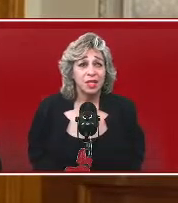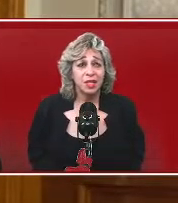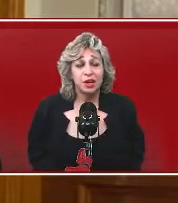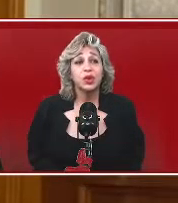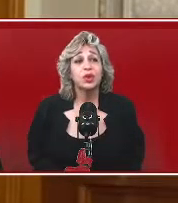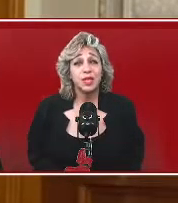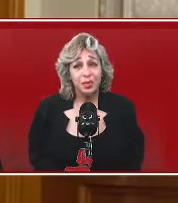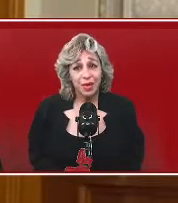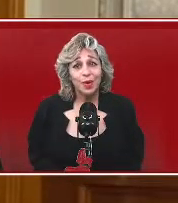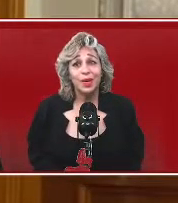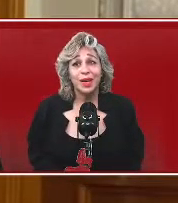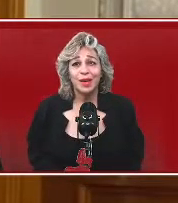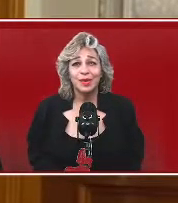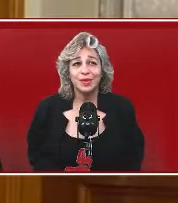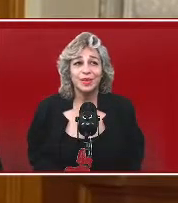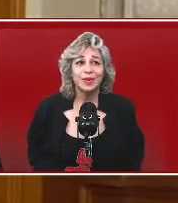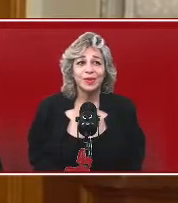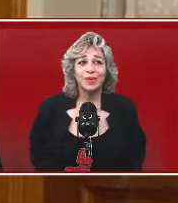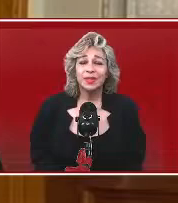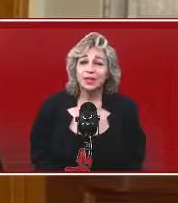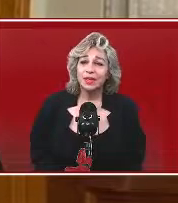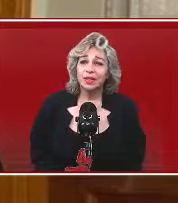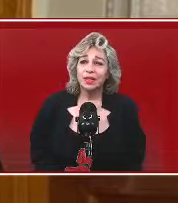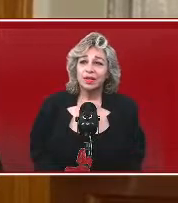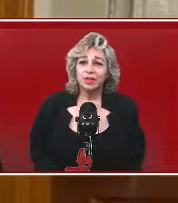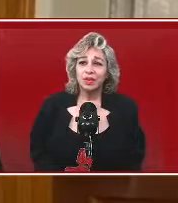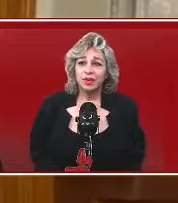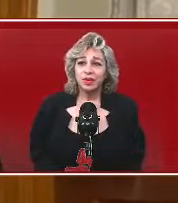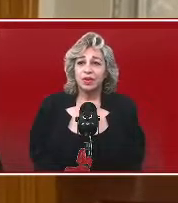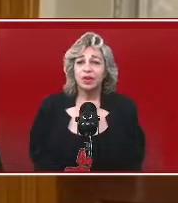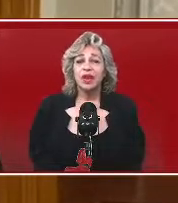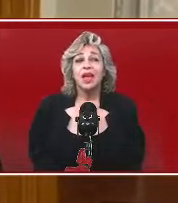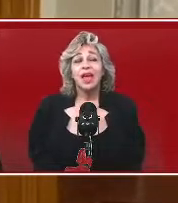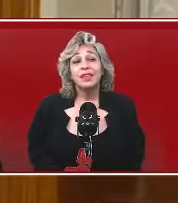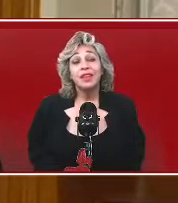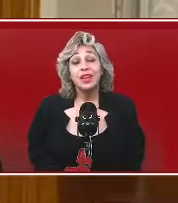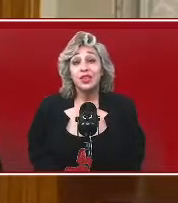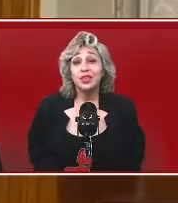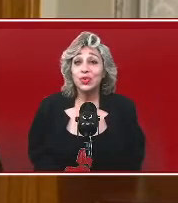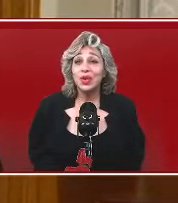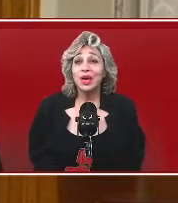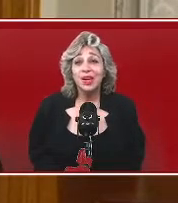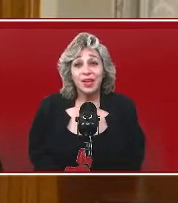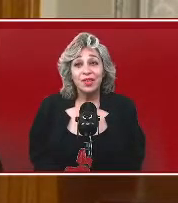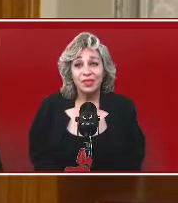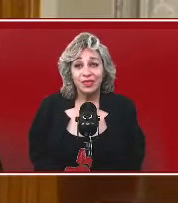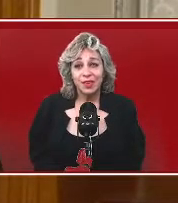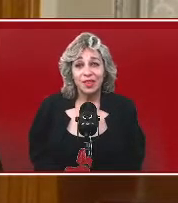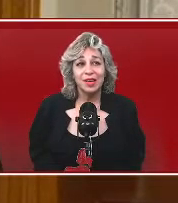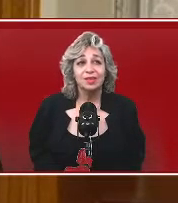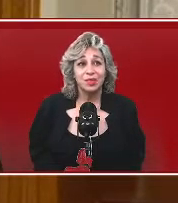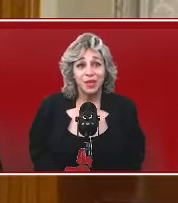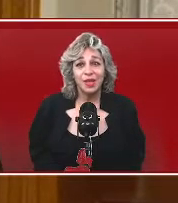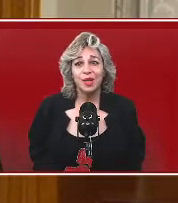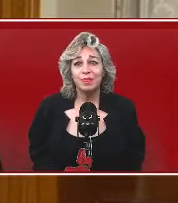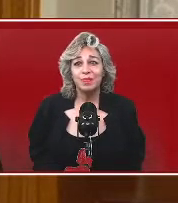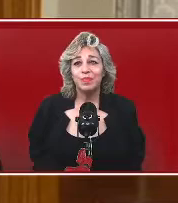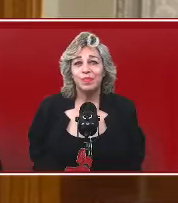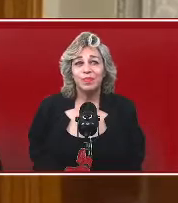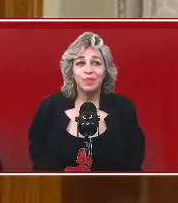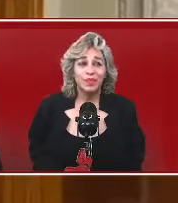50,000 million are going to be going out. En junio, otros 50,000. And then in June, another 50,000